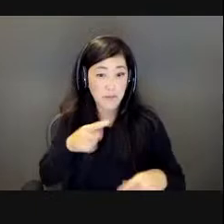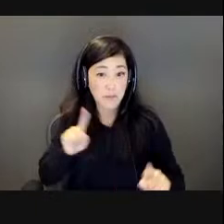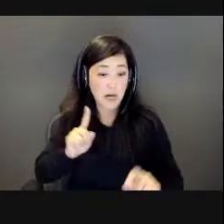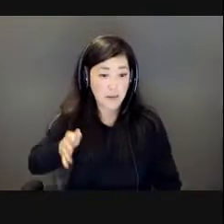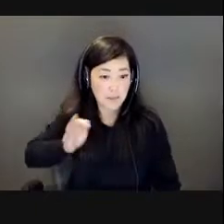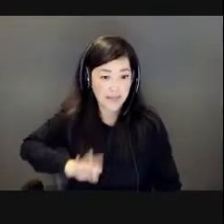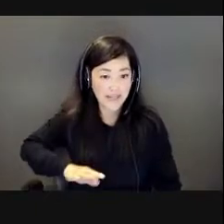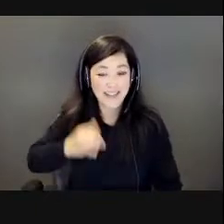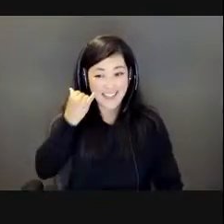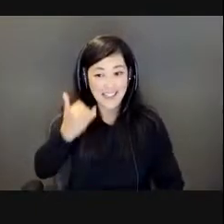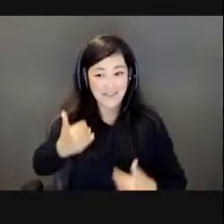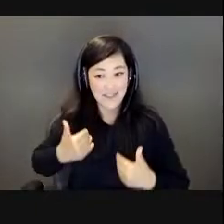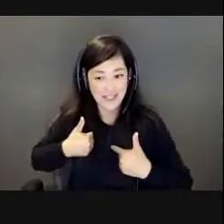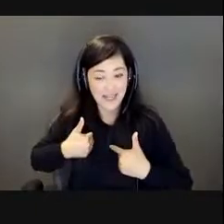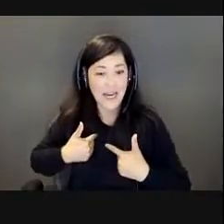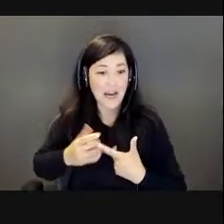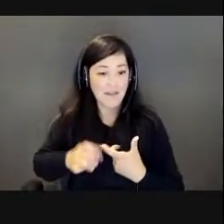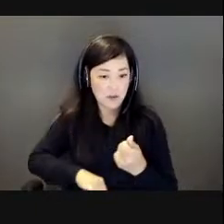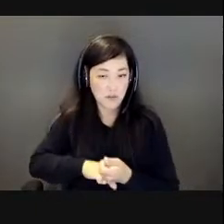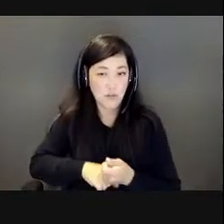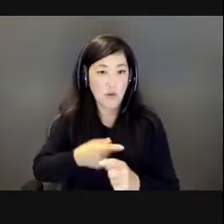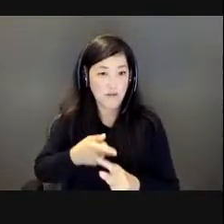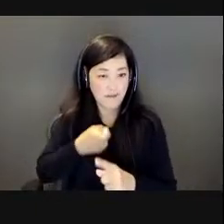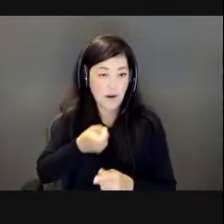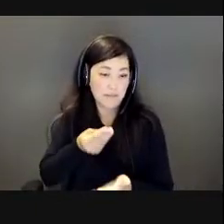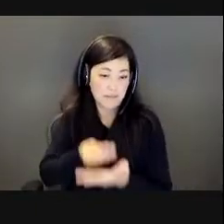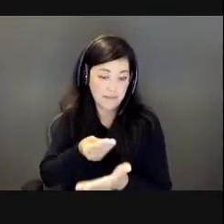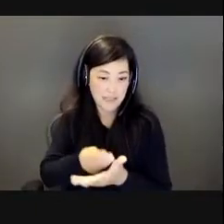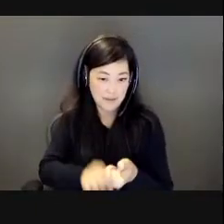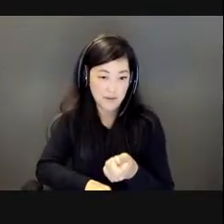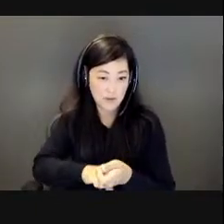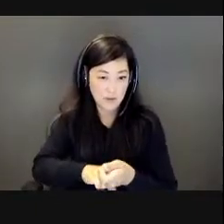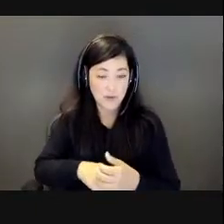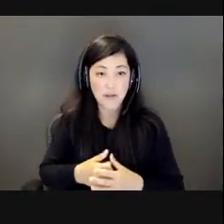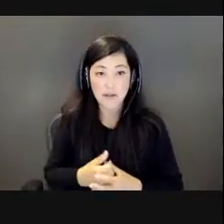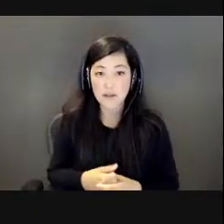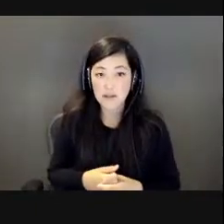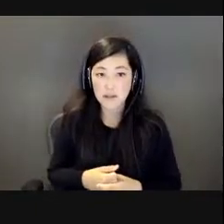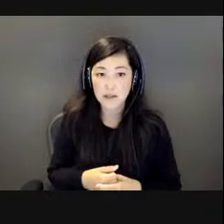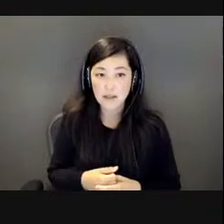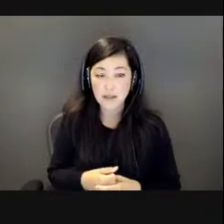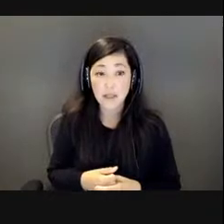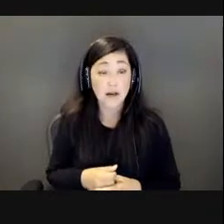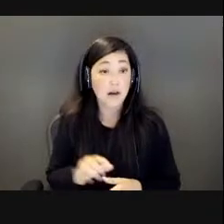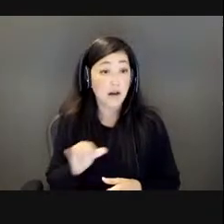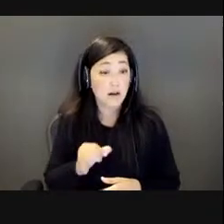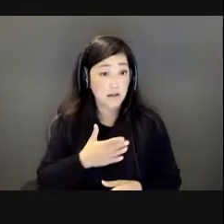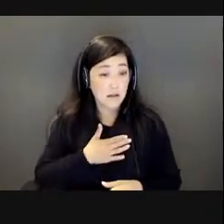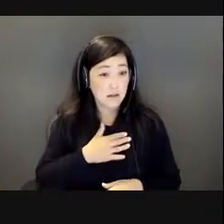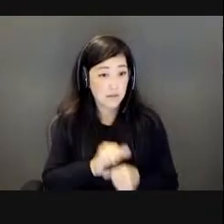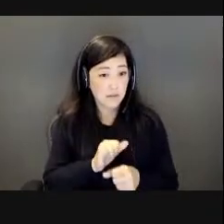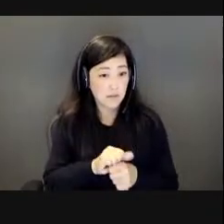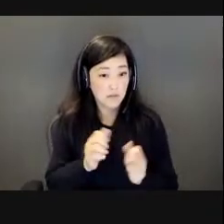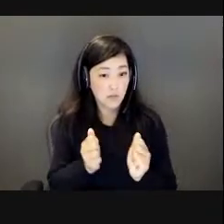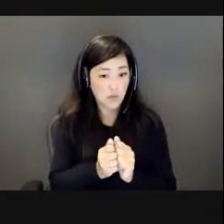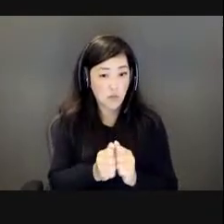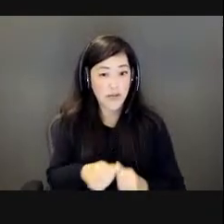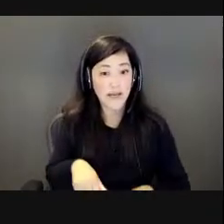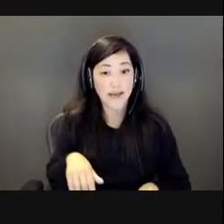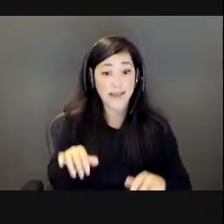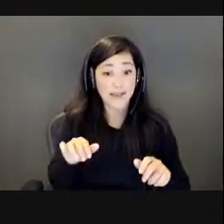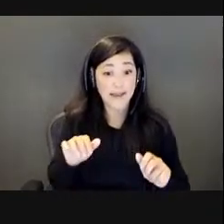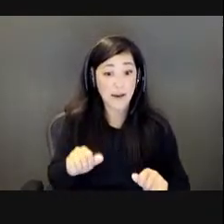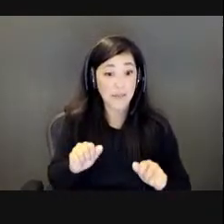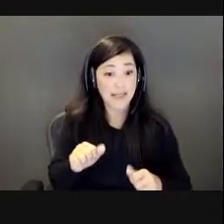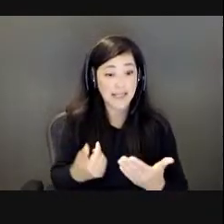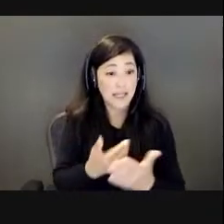awareness needed about, and we do a lot of that in my day job in New Brunswick with Ability New Brunswick, about, you know, making sure that we're talking